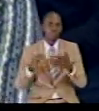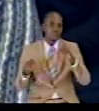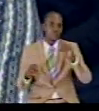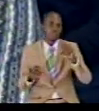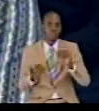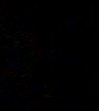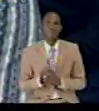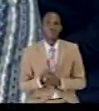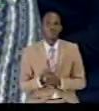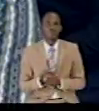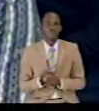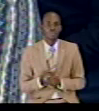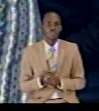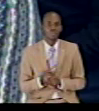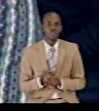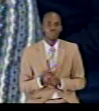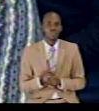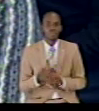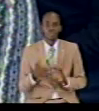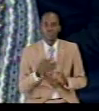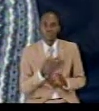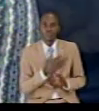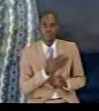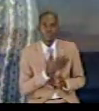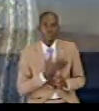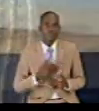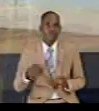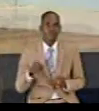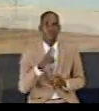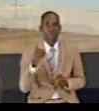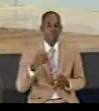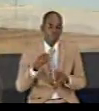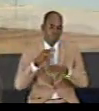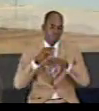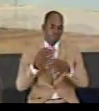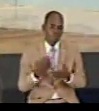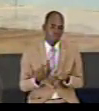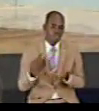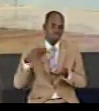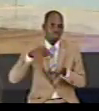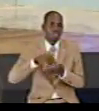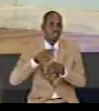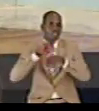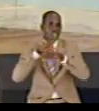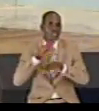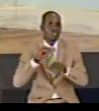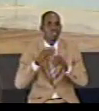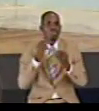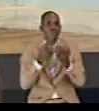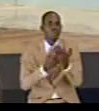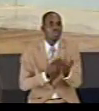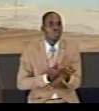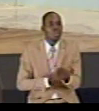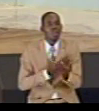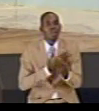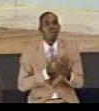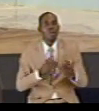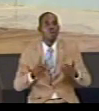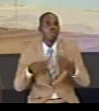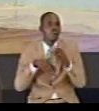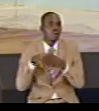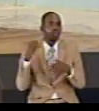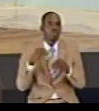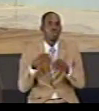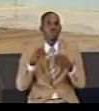20. And they rose early in the morning and went forth into the wilderness